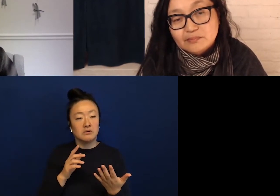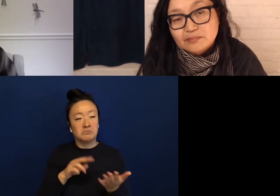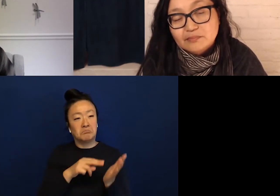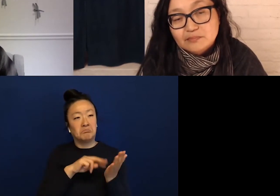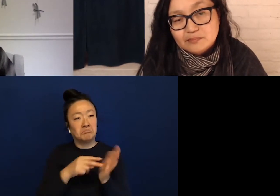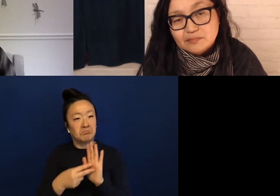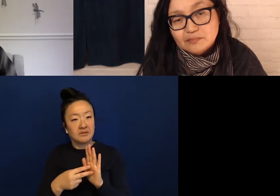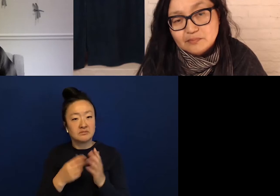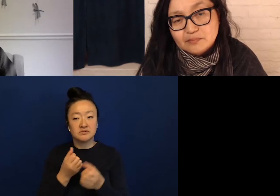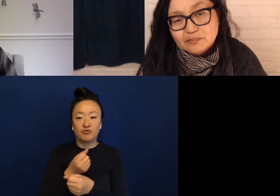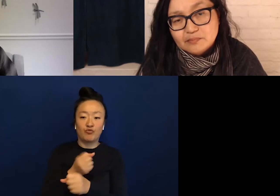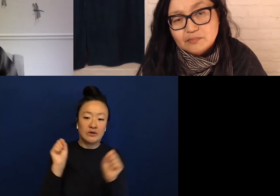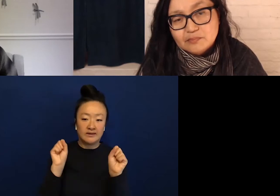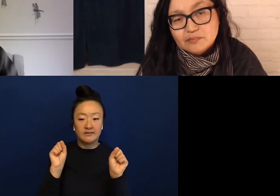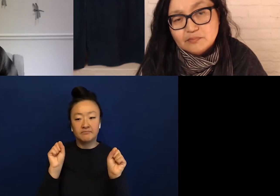and